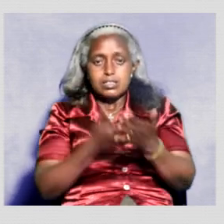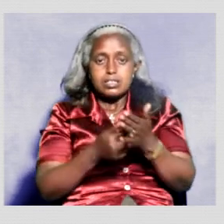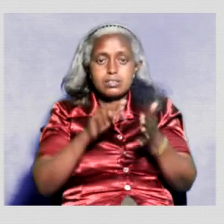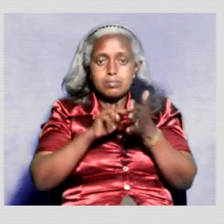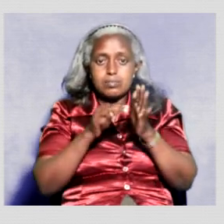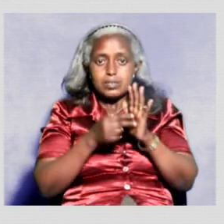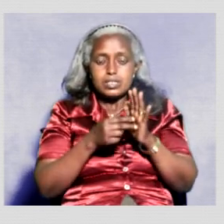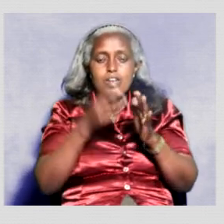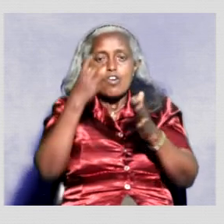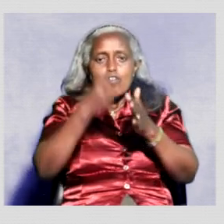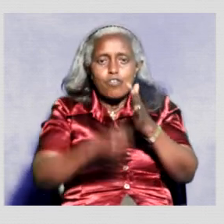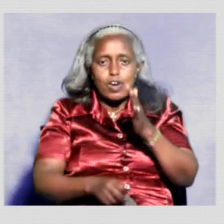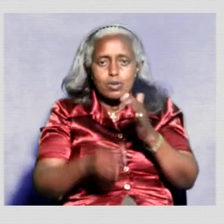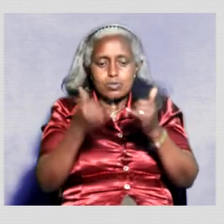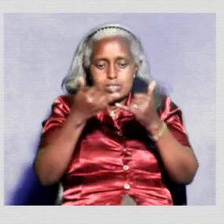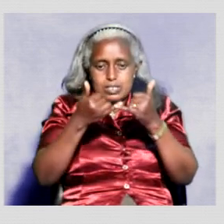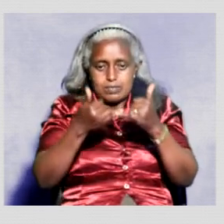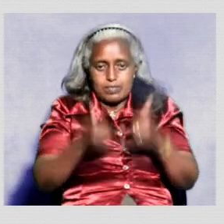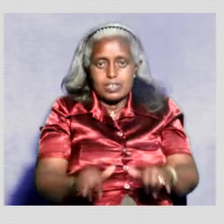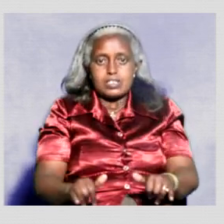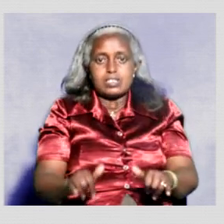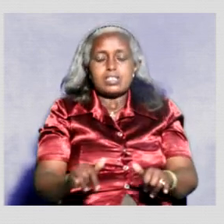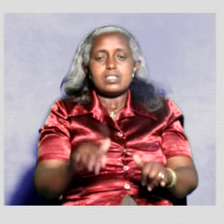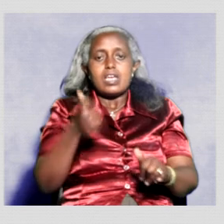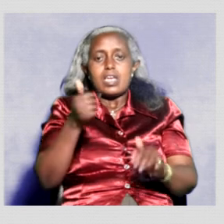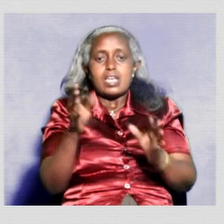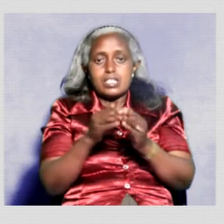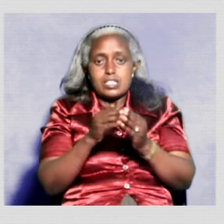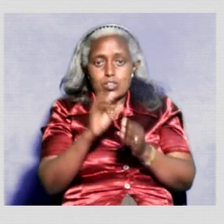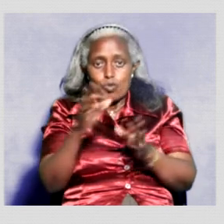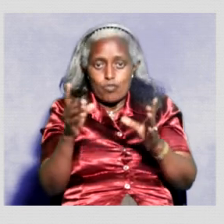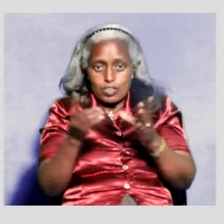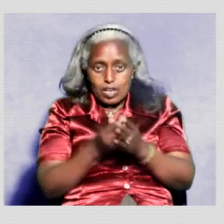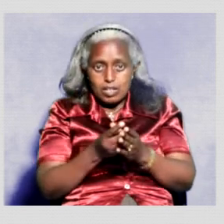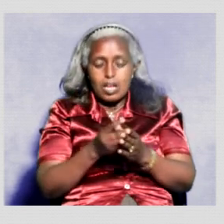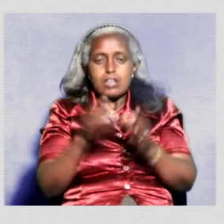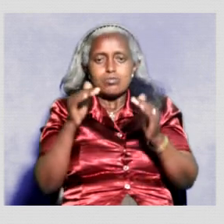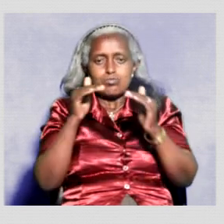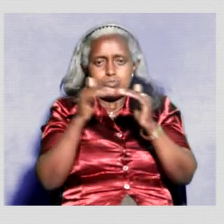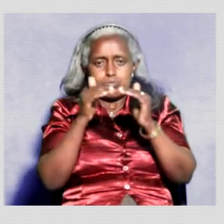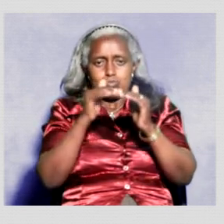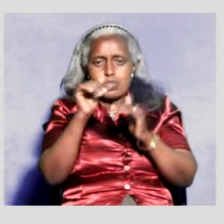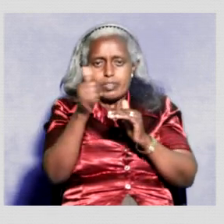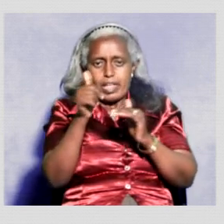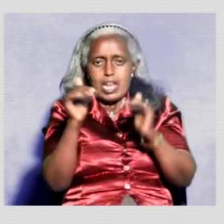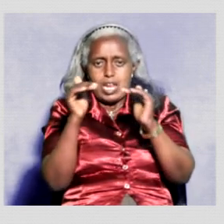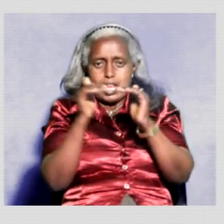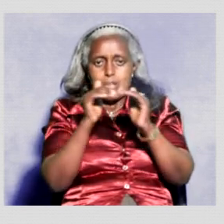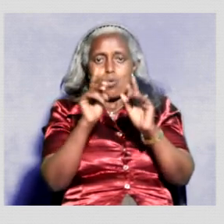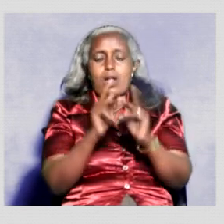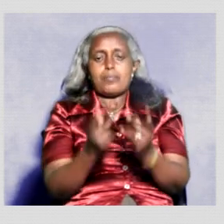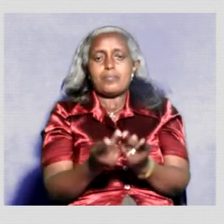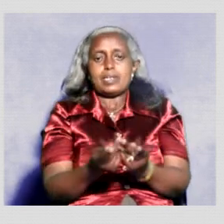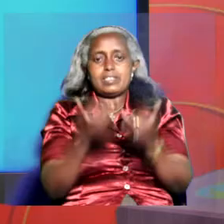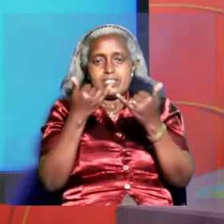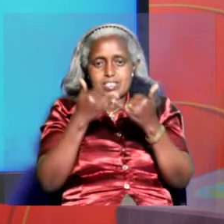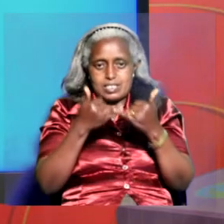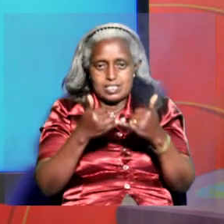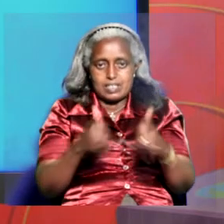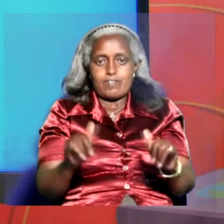Deciles are values that divide a set of data into 10 equal parts. It